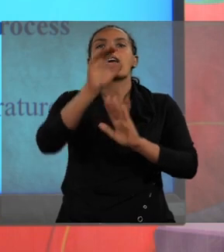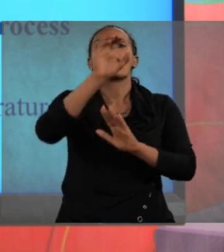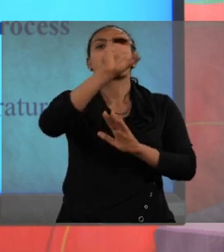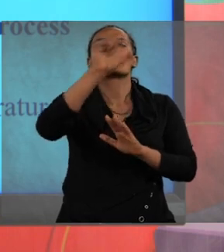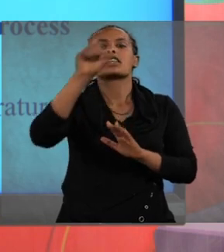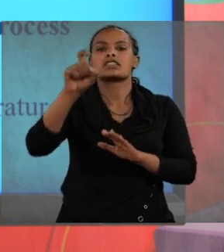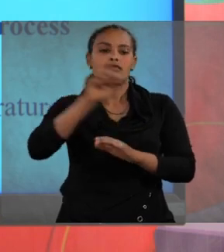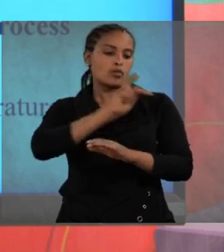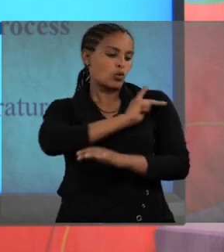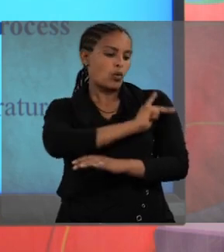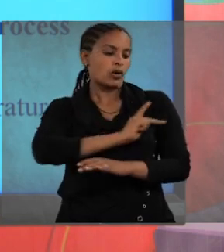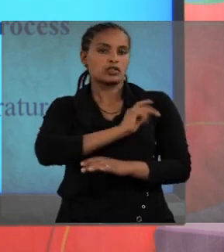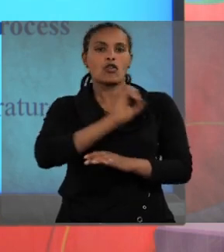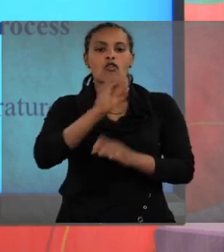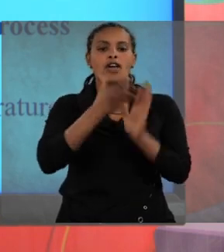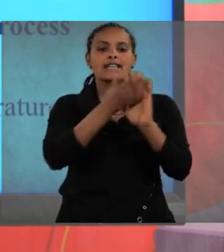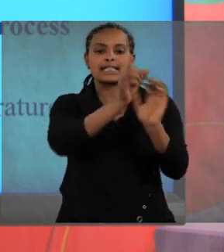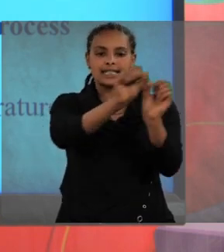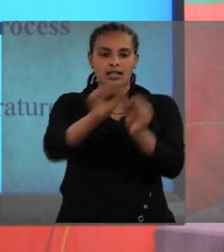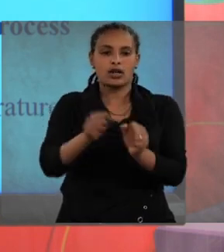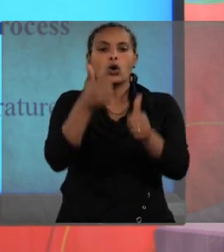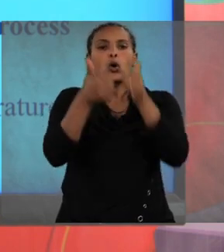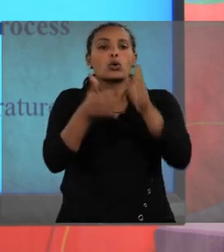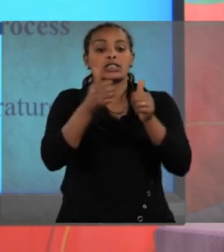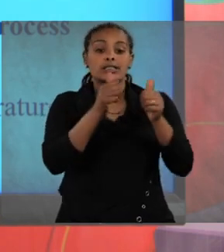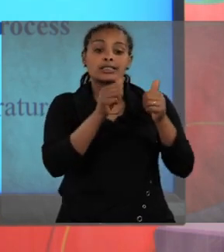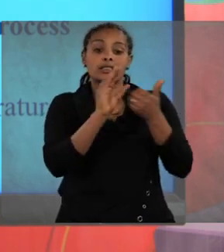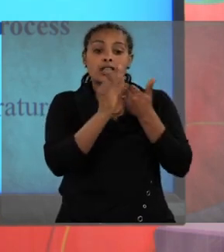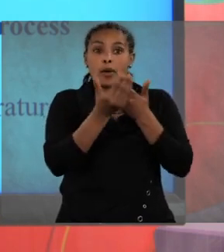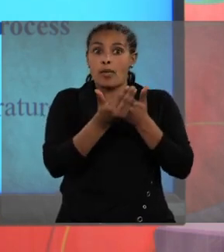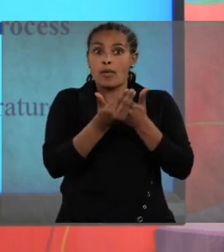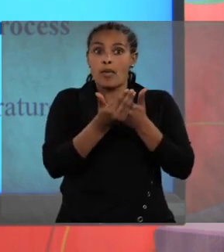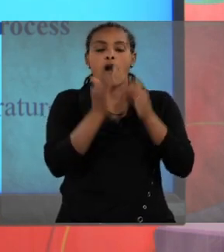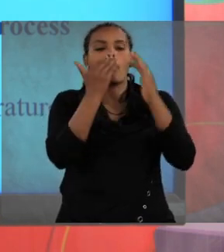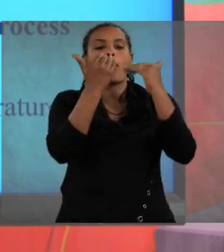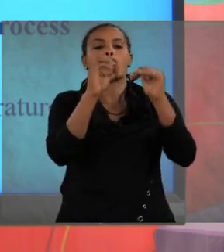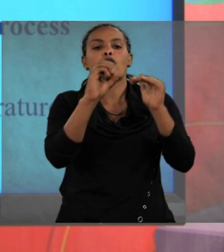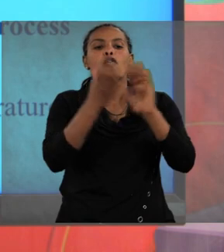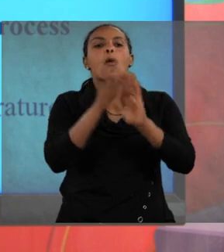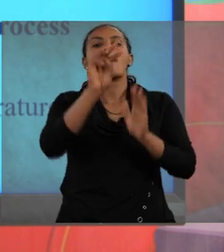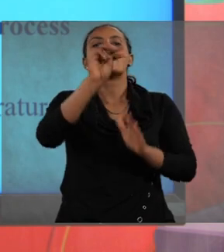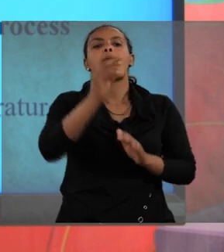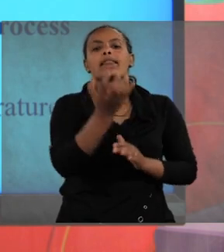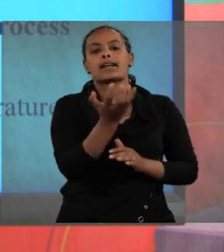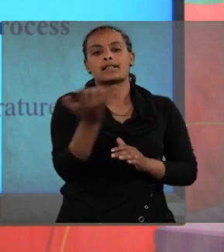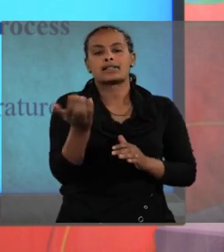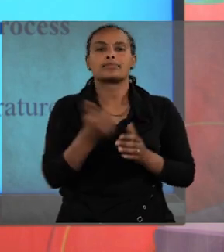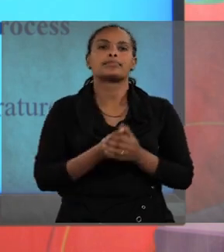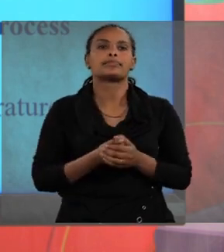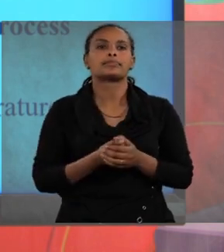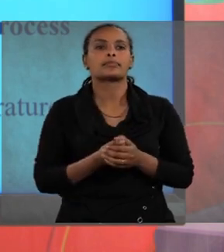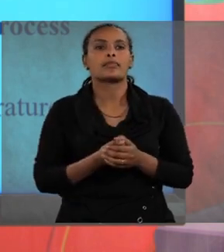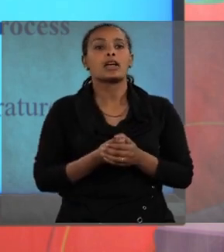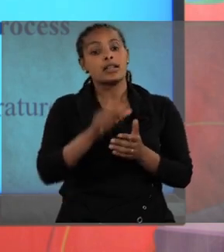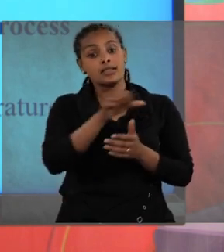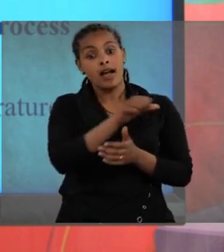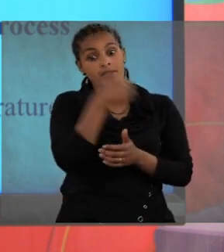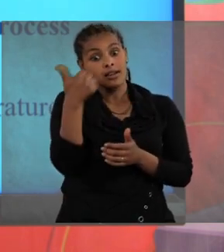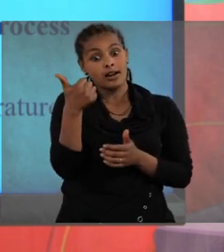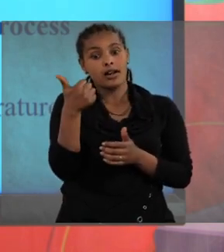extensive properties of a system which depend on amounts of matter. The